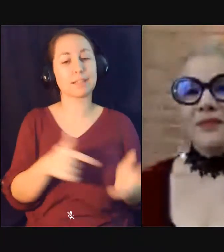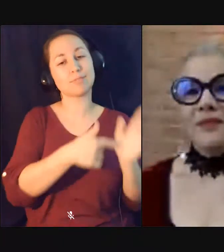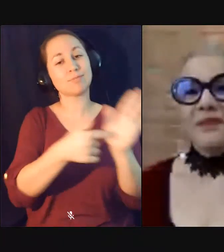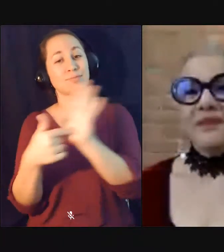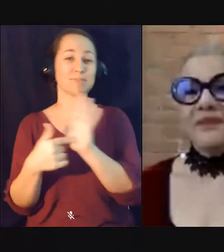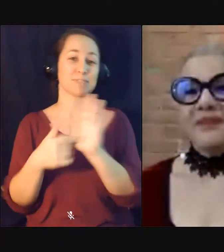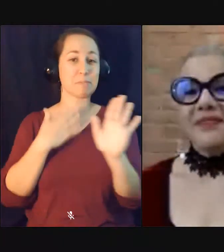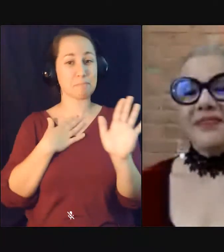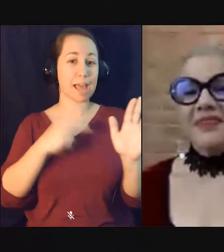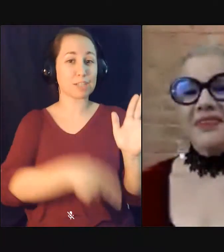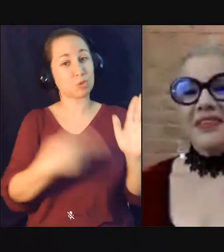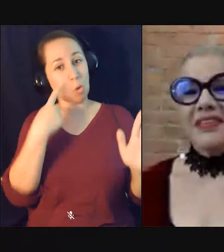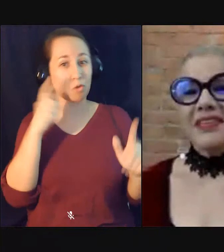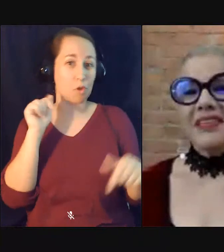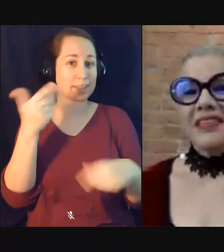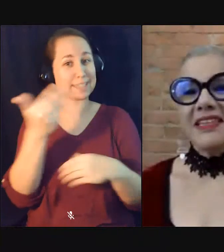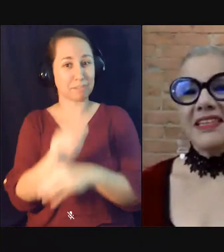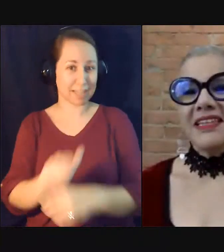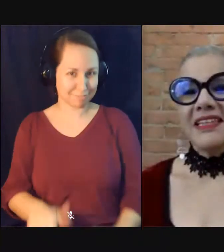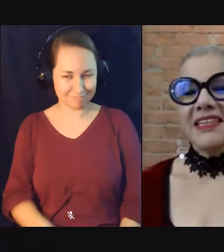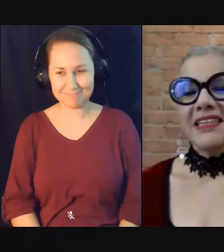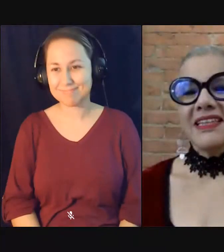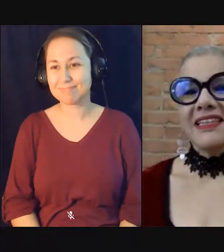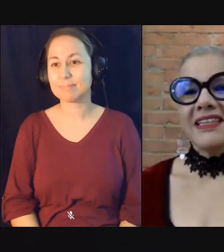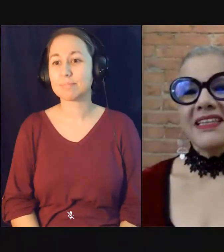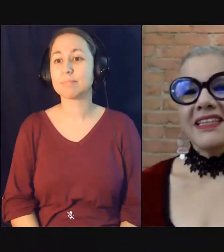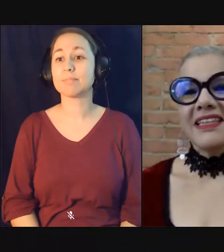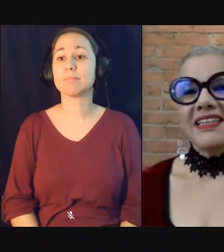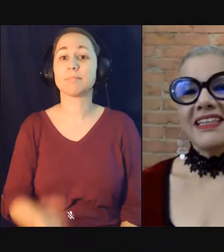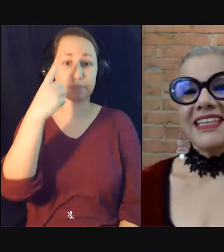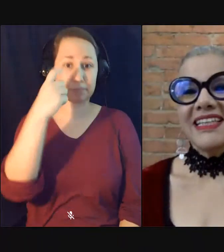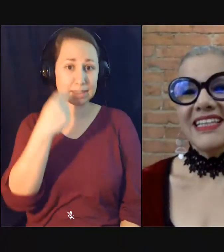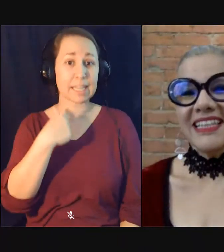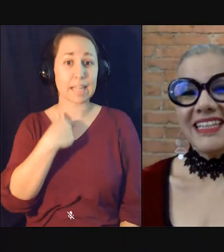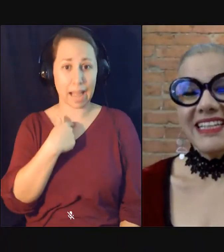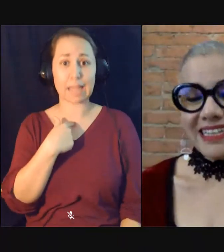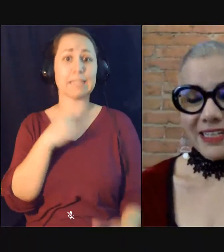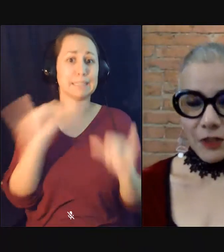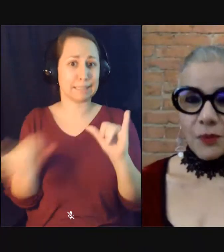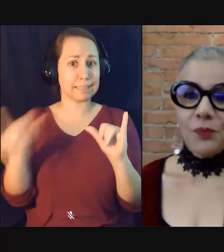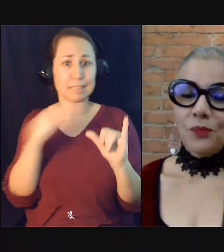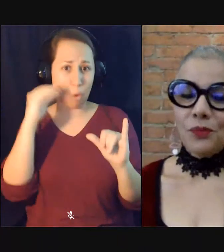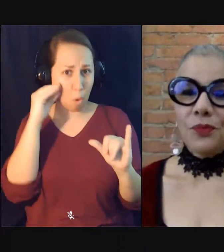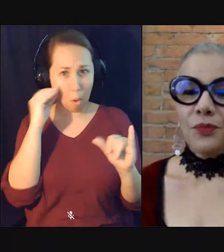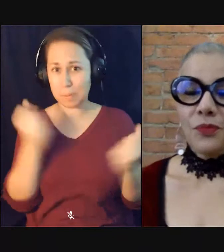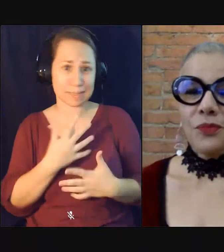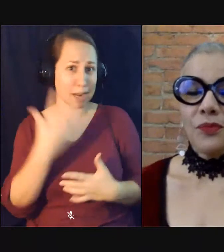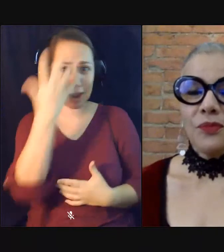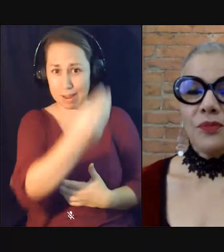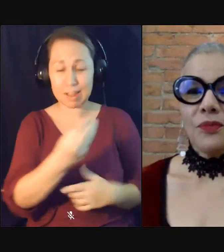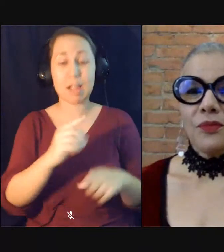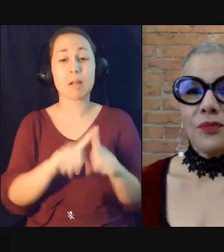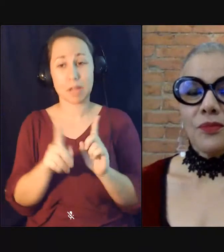evening. So all of this is to say I'm an agoraphobe who collects swords, and that's part of the mental